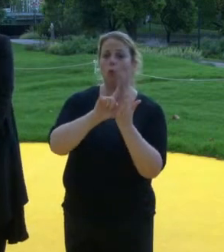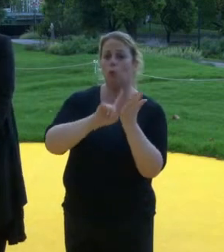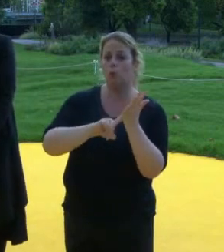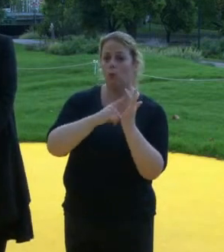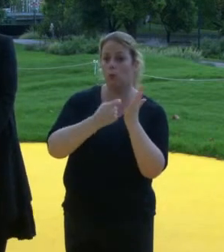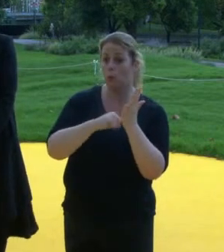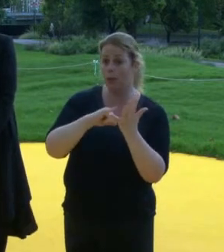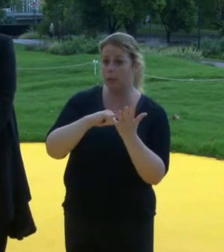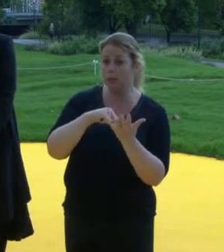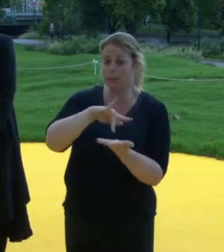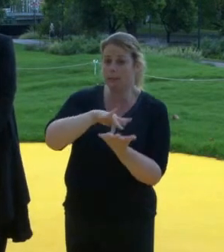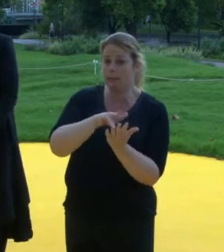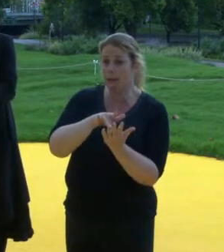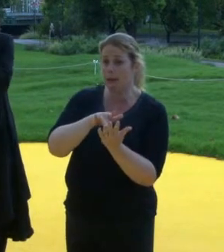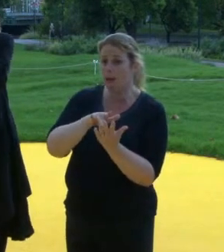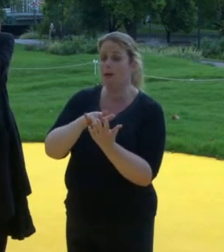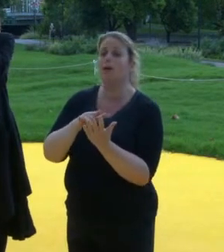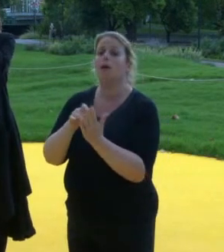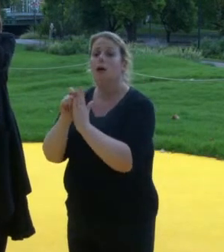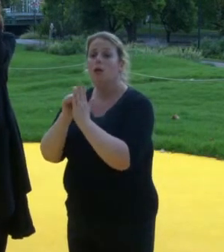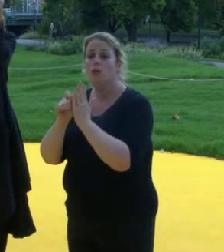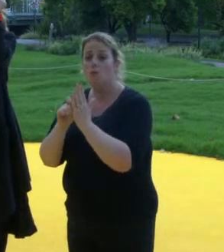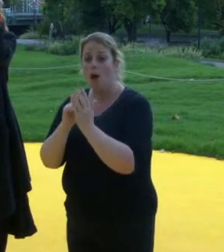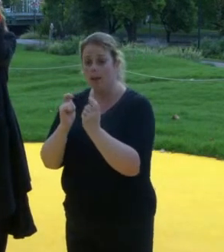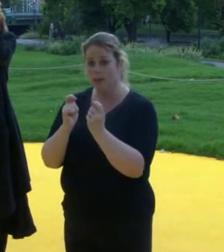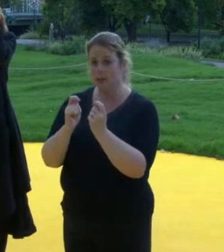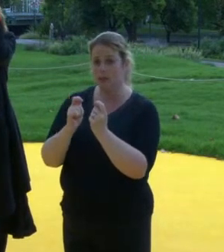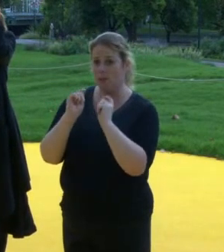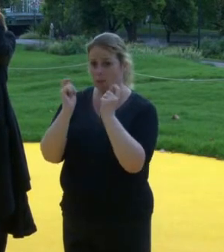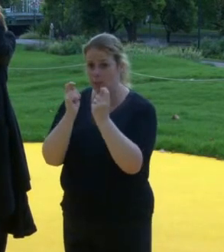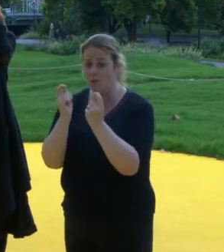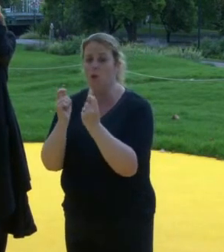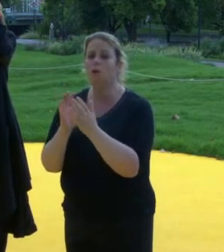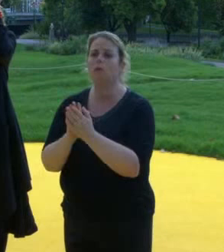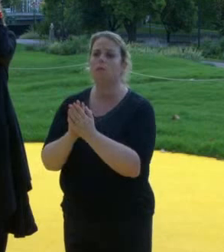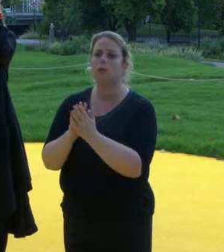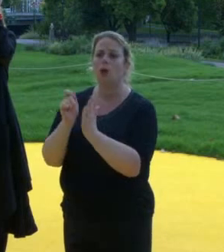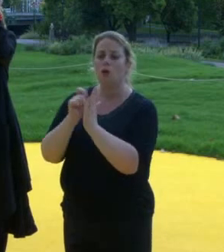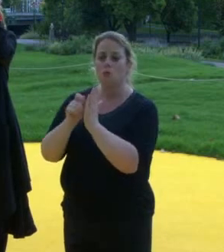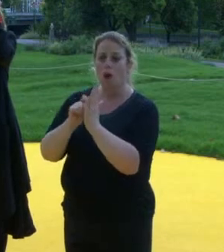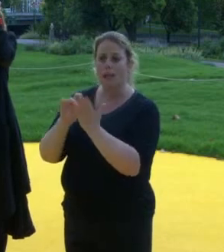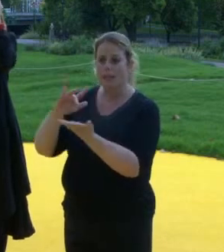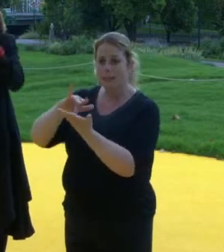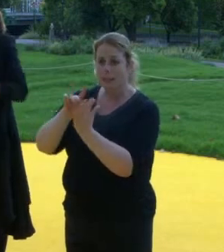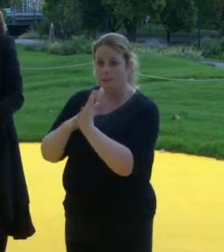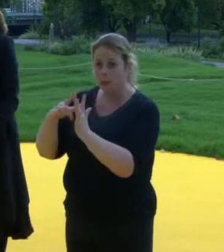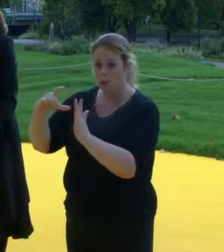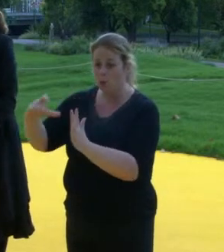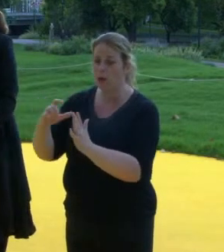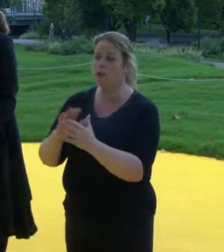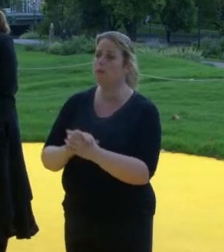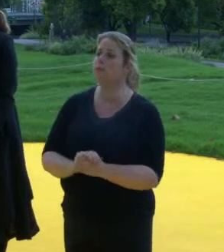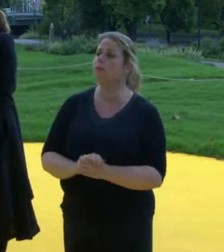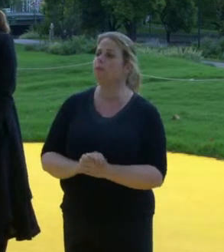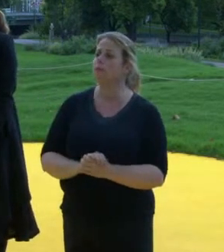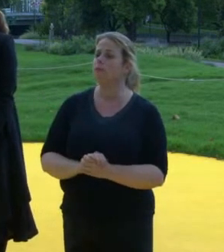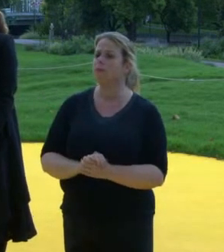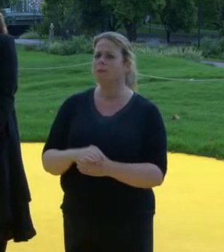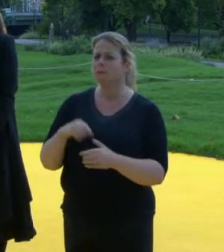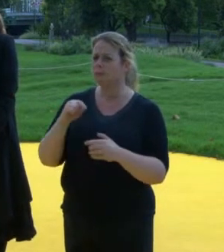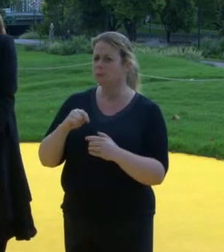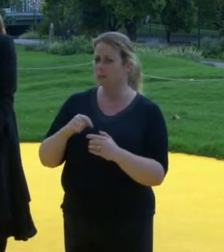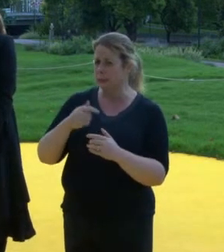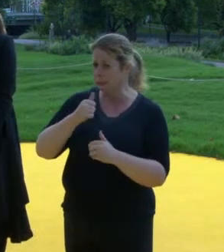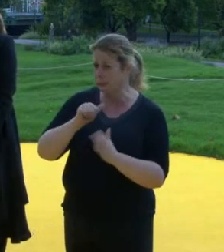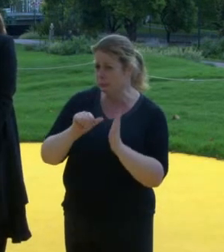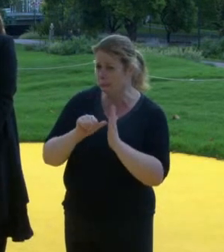Melbourne Writers Festival, the Emerging Writers Festival and Liminal. And this is an important investment in the infrastructure of support